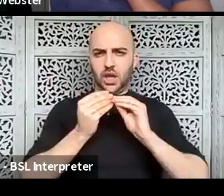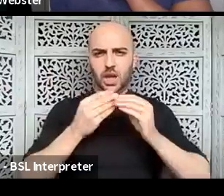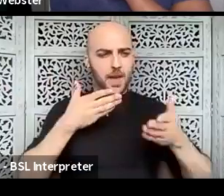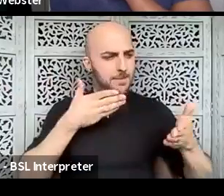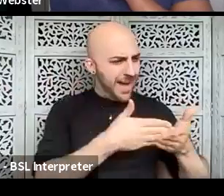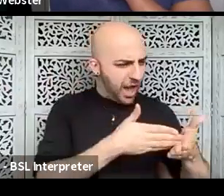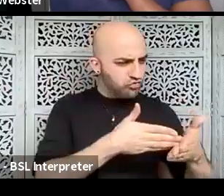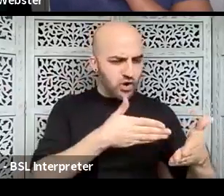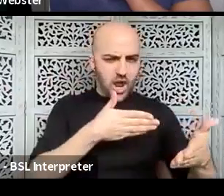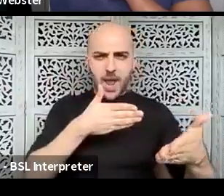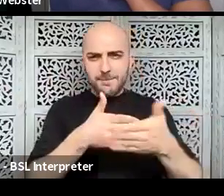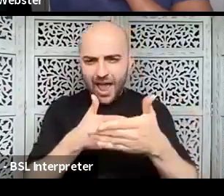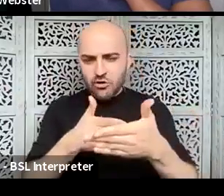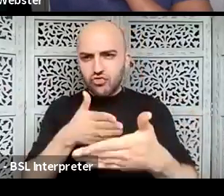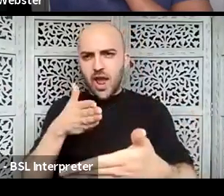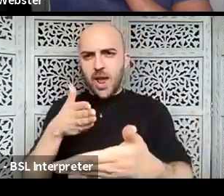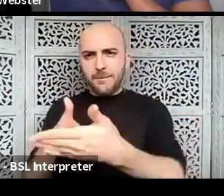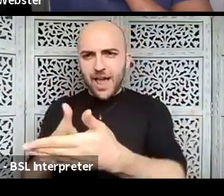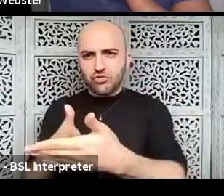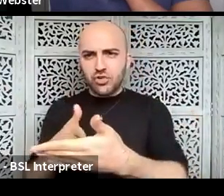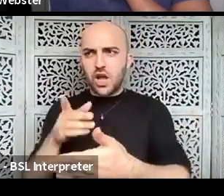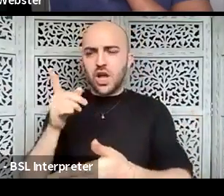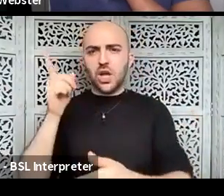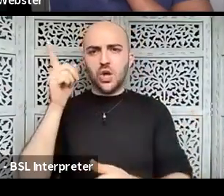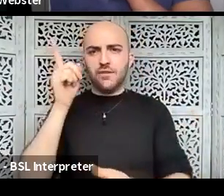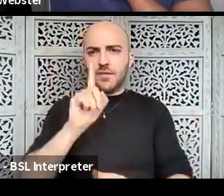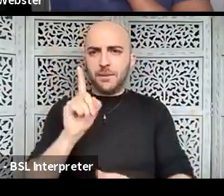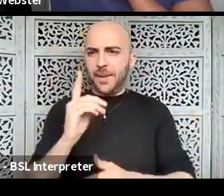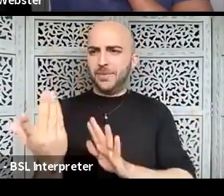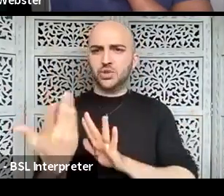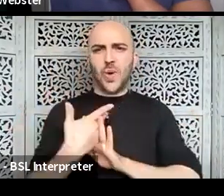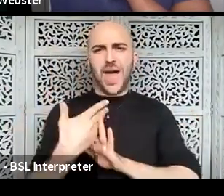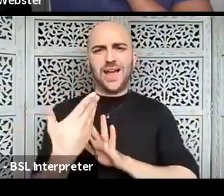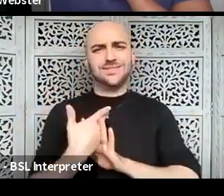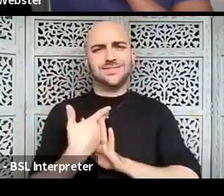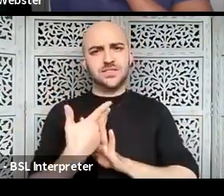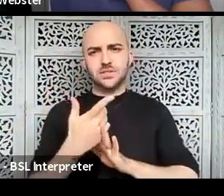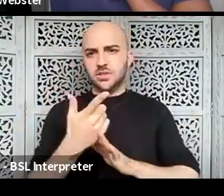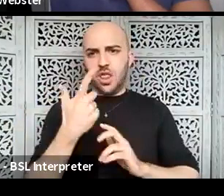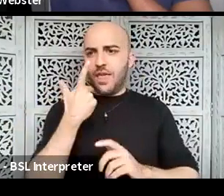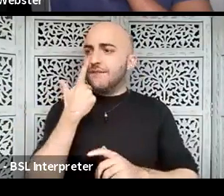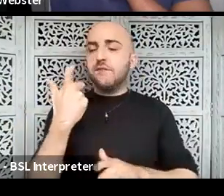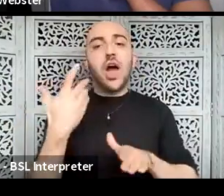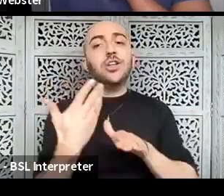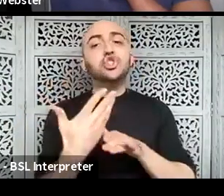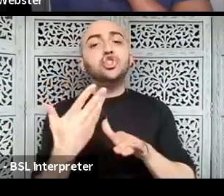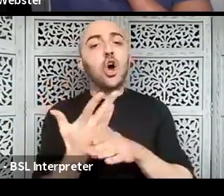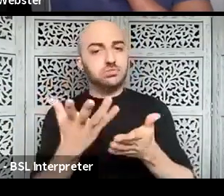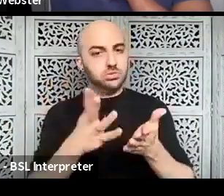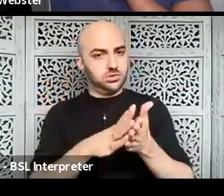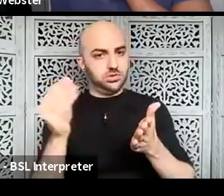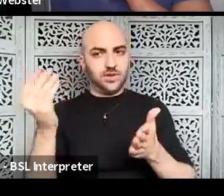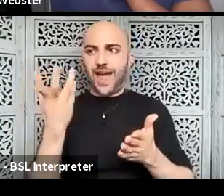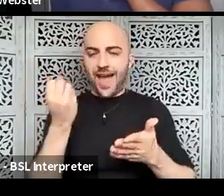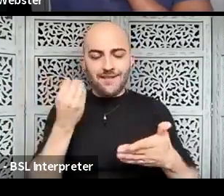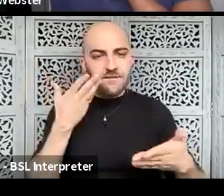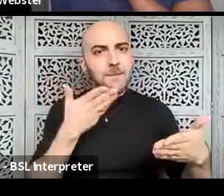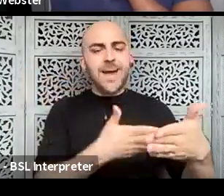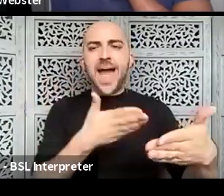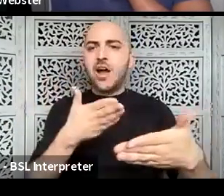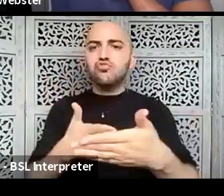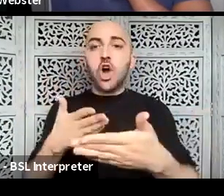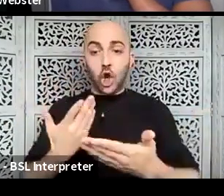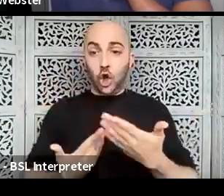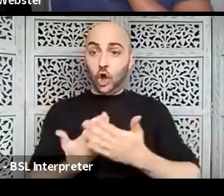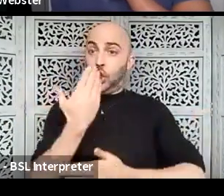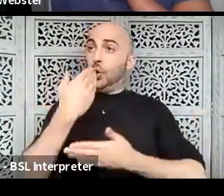to people being able to access us in any way. And like even finding jobs, like there's so many barriers to the way that you as a new